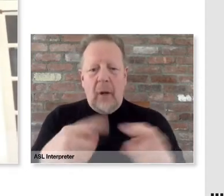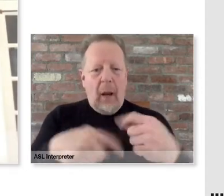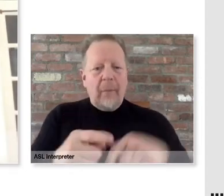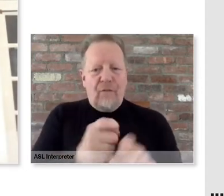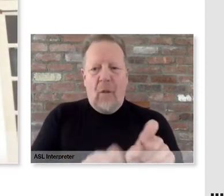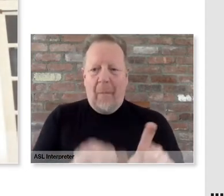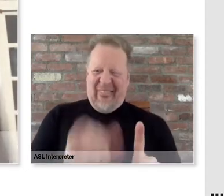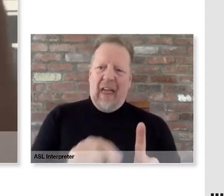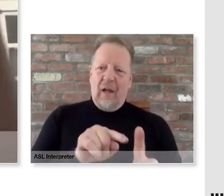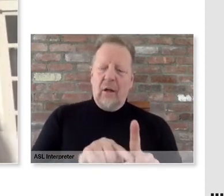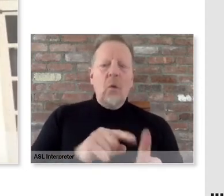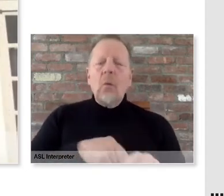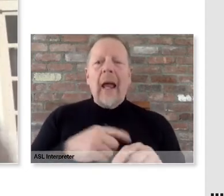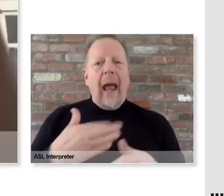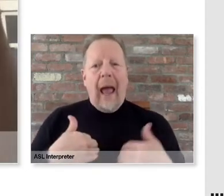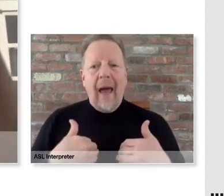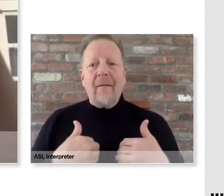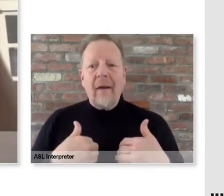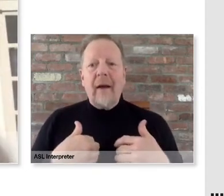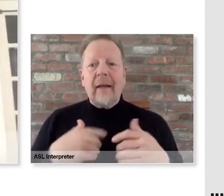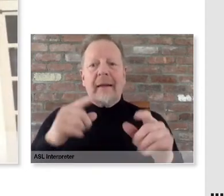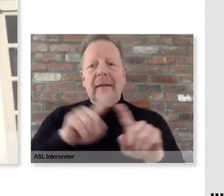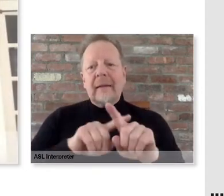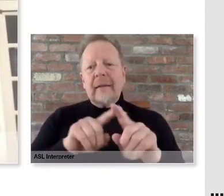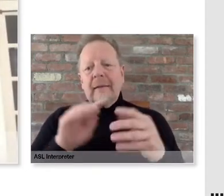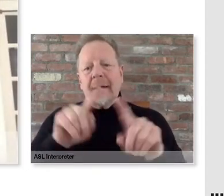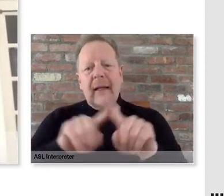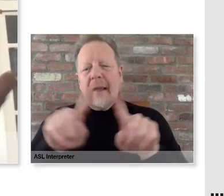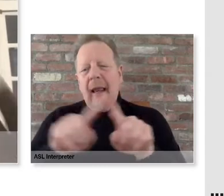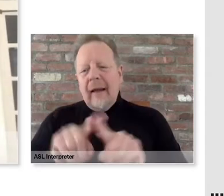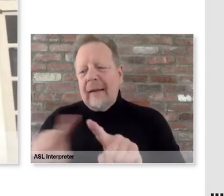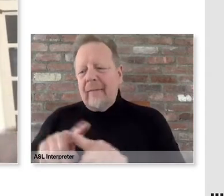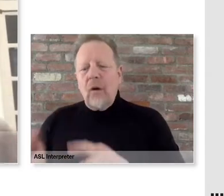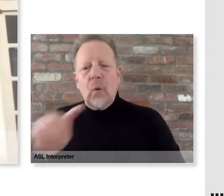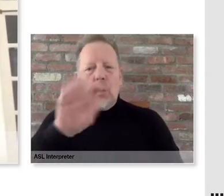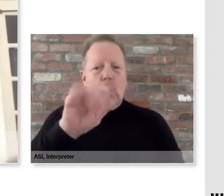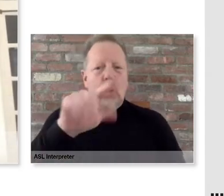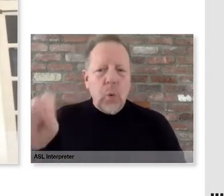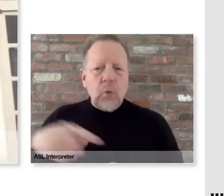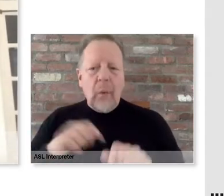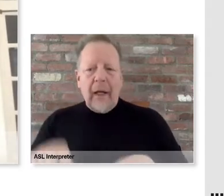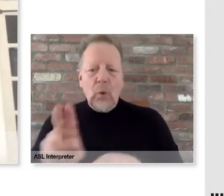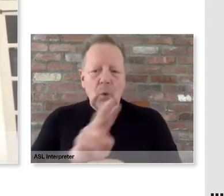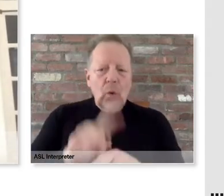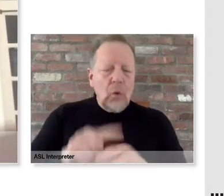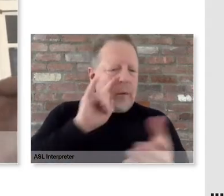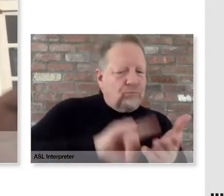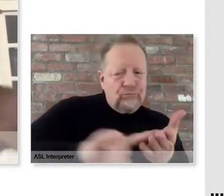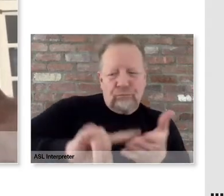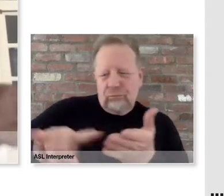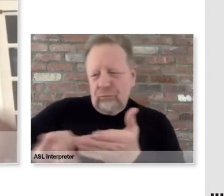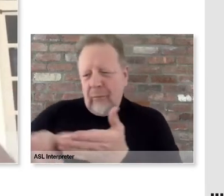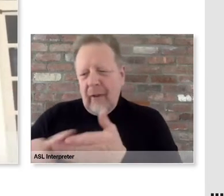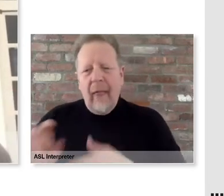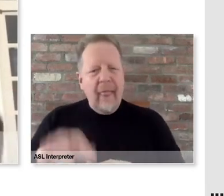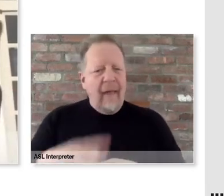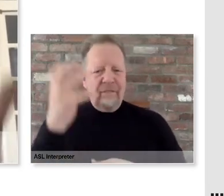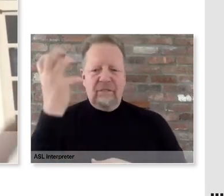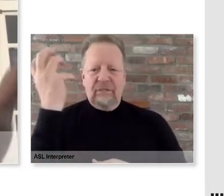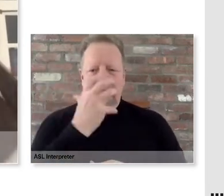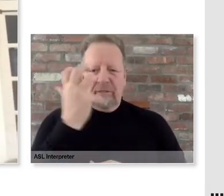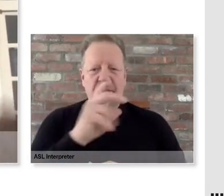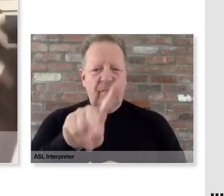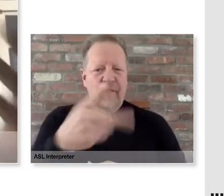that we have an infinite number, we have a lot of different tools we can use to examine phenomenon, but we aren't clear about